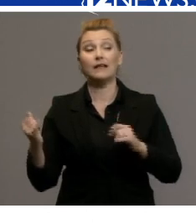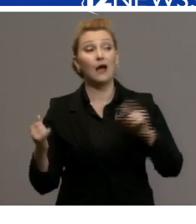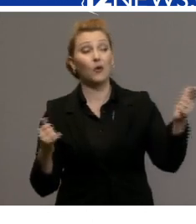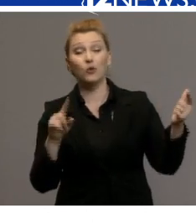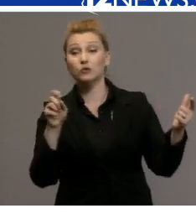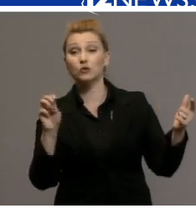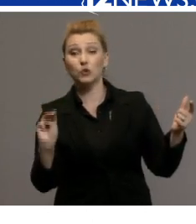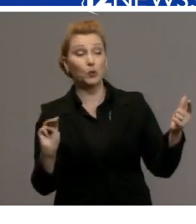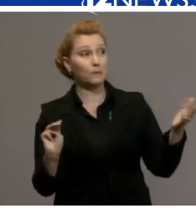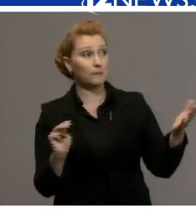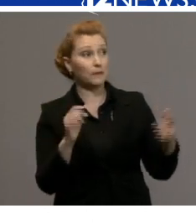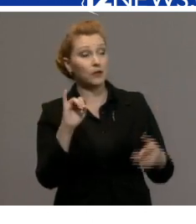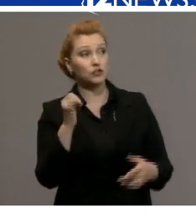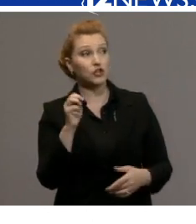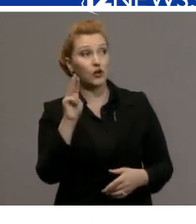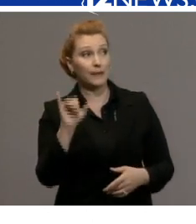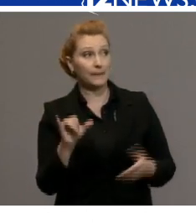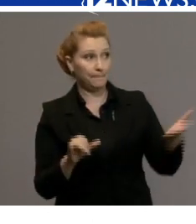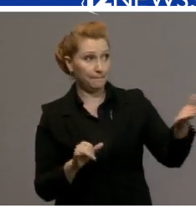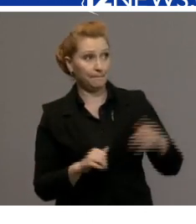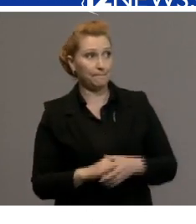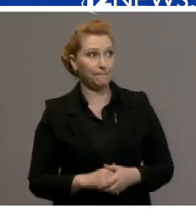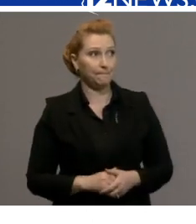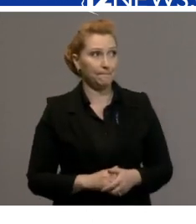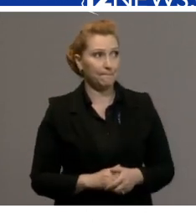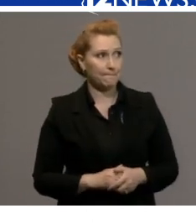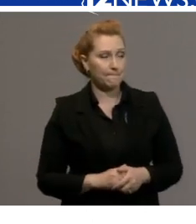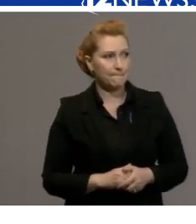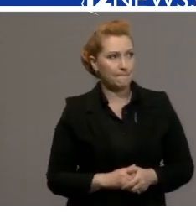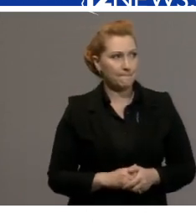Duda from the Arizona Mirror. Jeremy, go ahead.